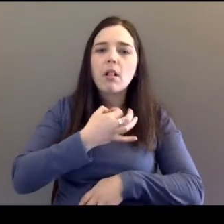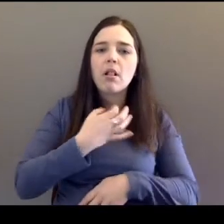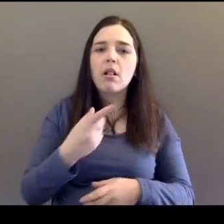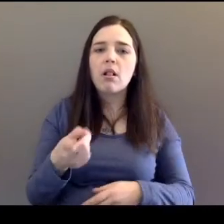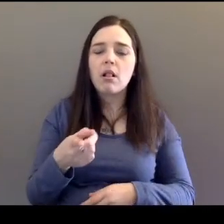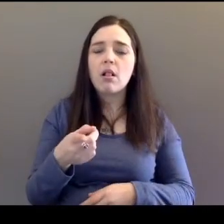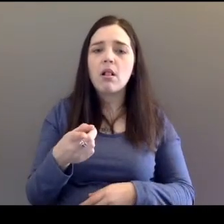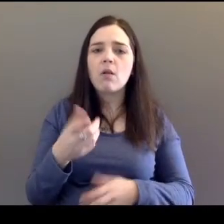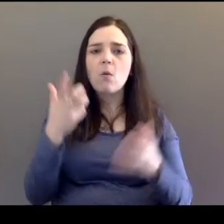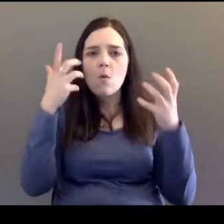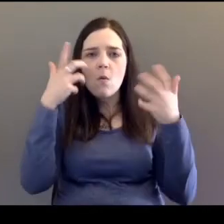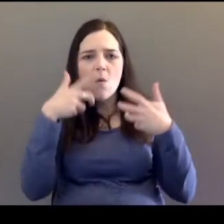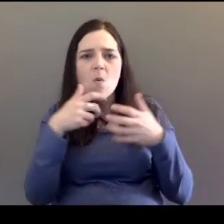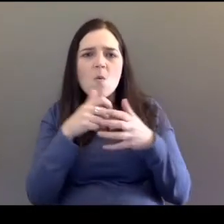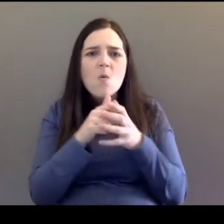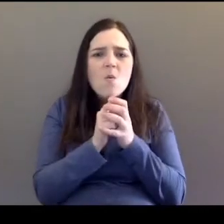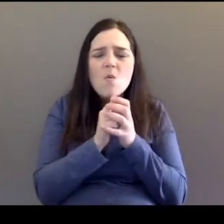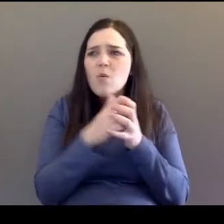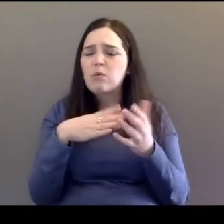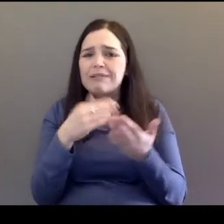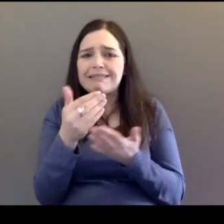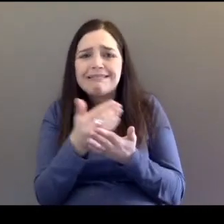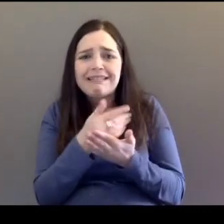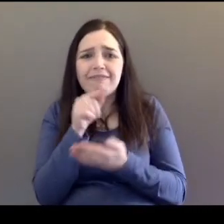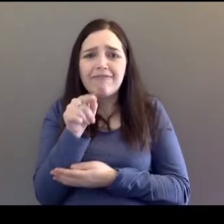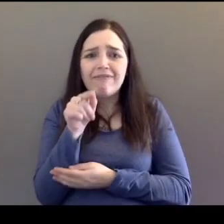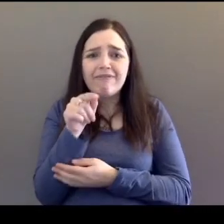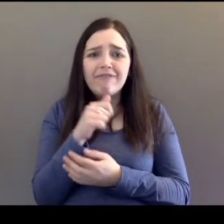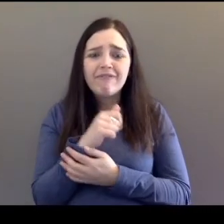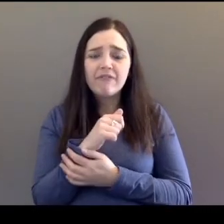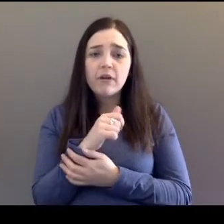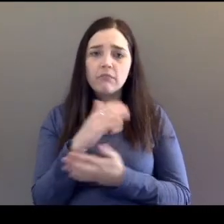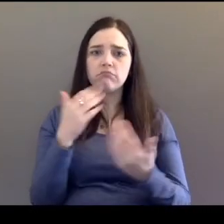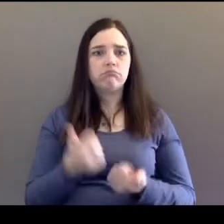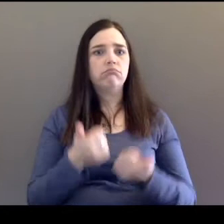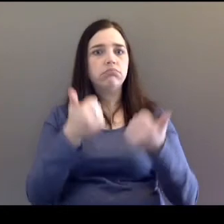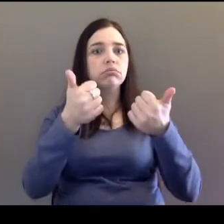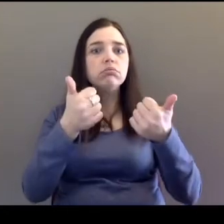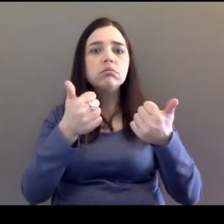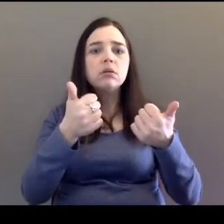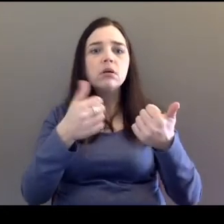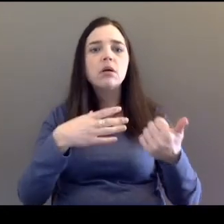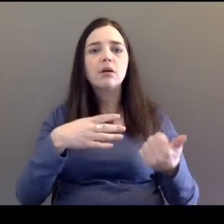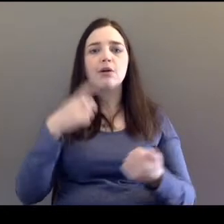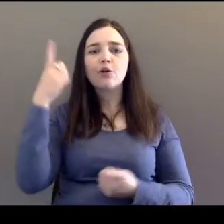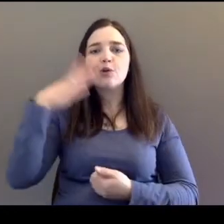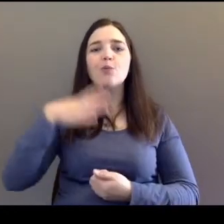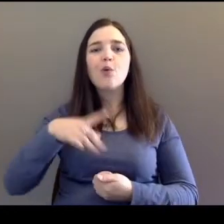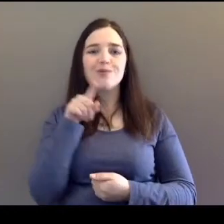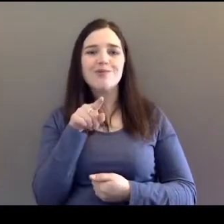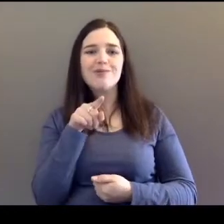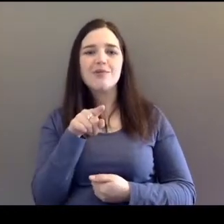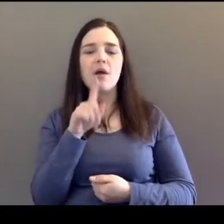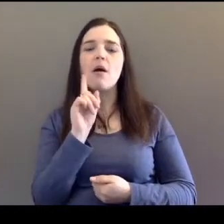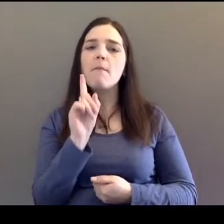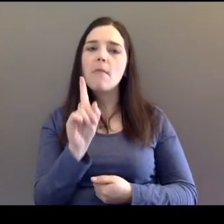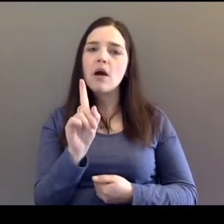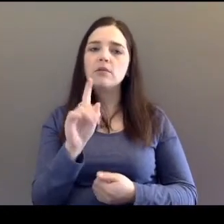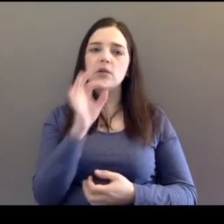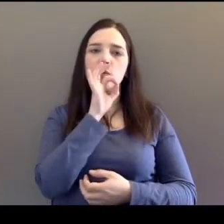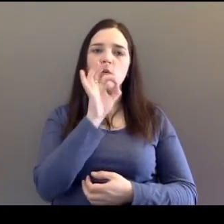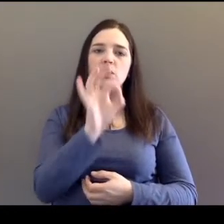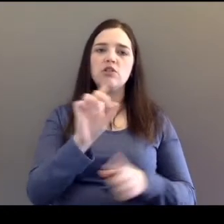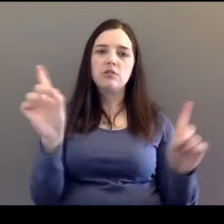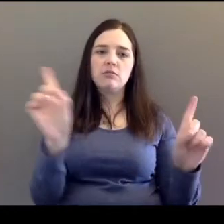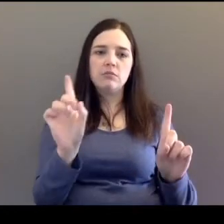are concerned for them and we want to keep them safe. And that is fantastic. I believe that is what God wants us to do. But here is the question